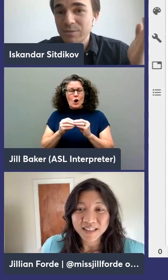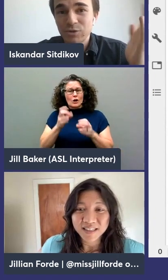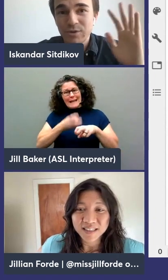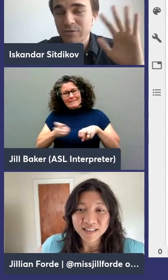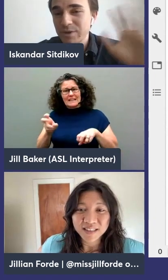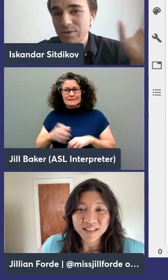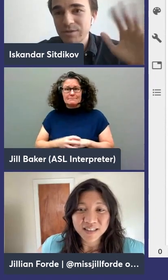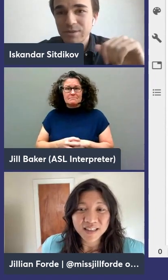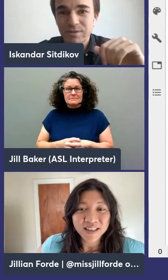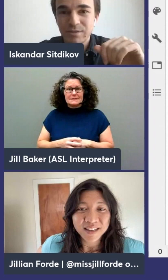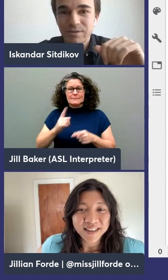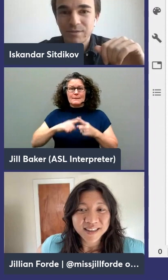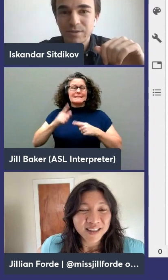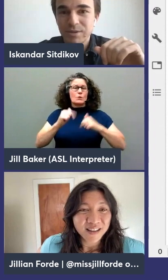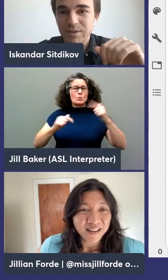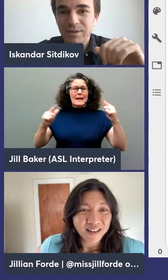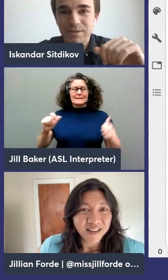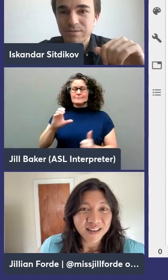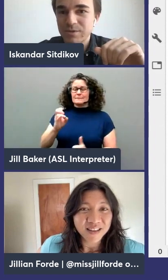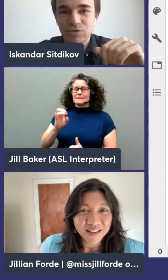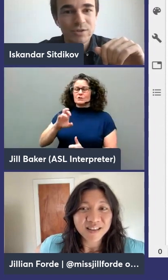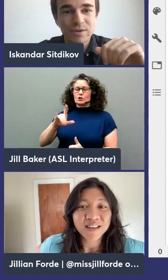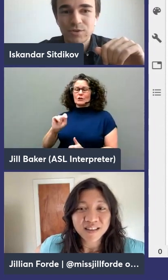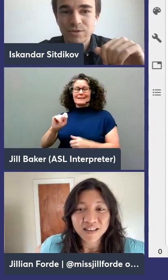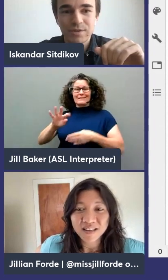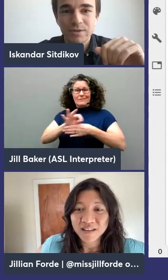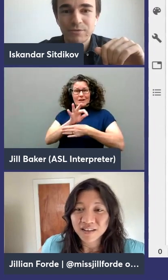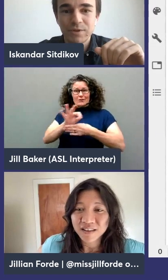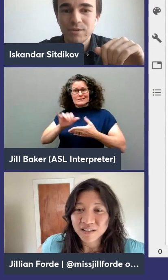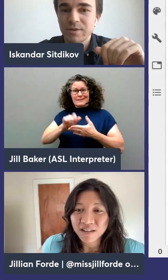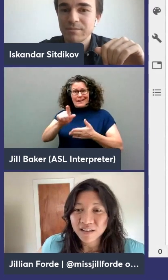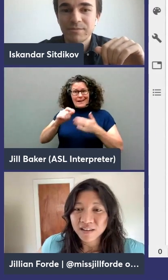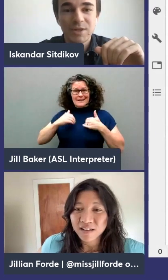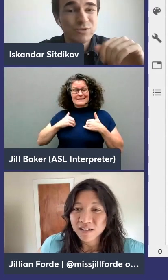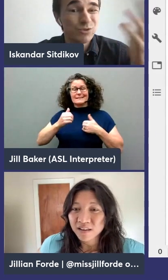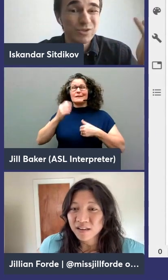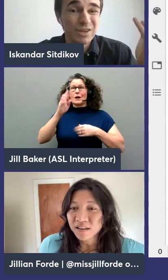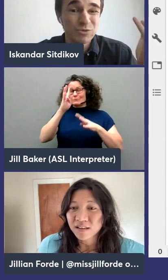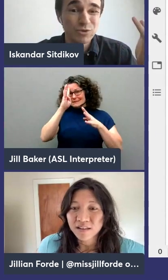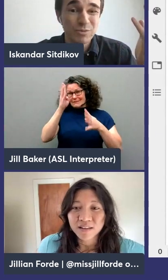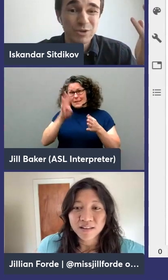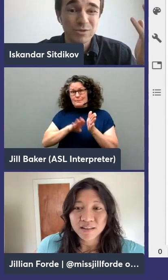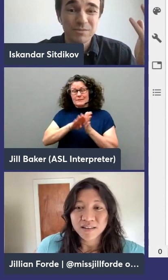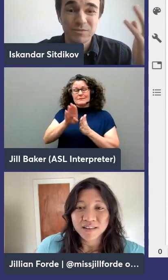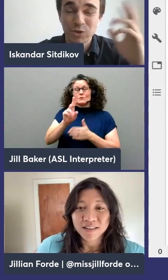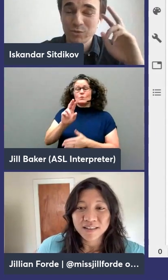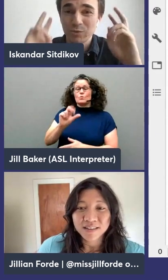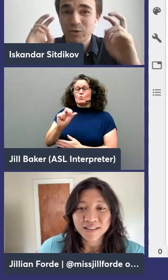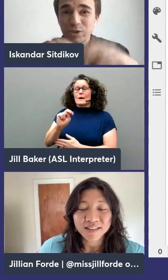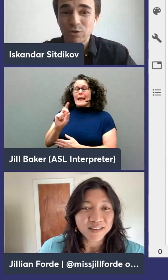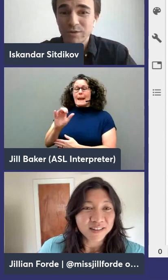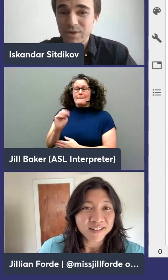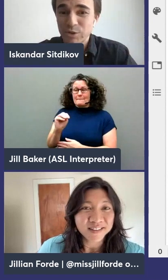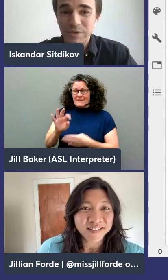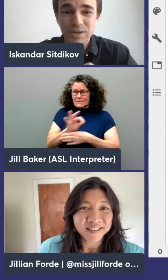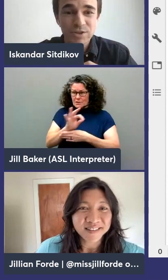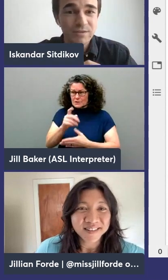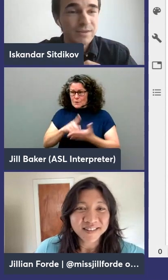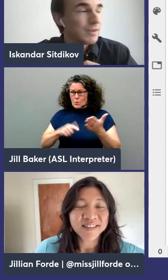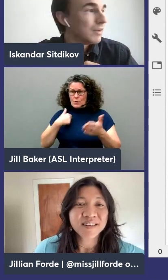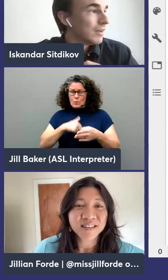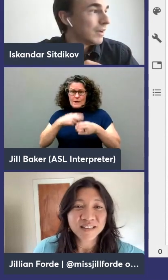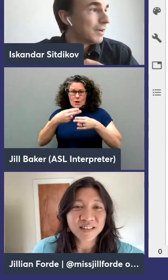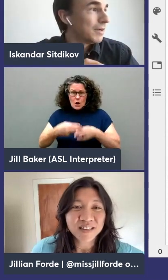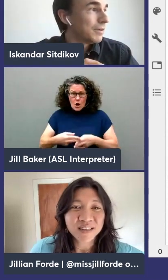a random circuit function that Qiskit has is generate just a random function. And now it's a good time to talk about what we call